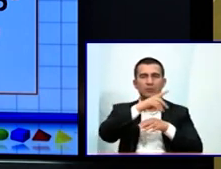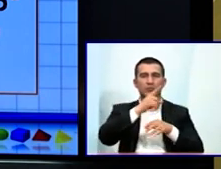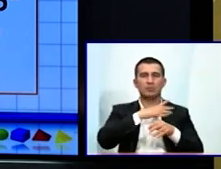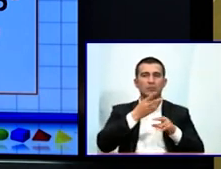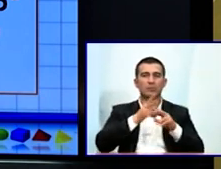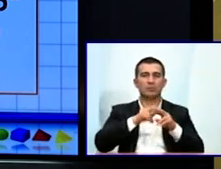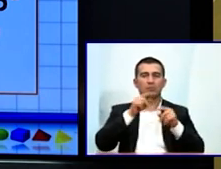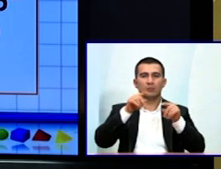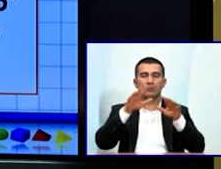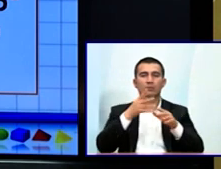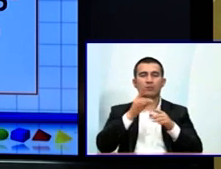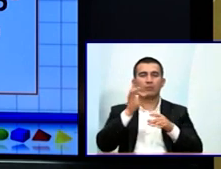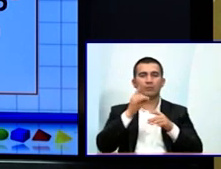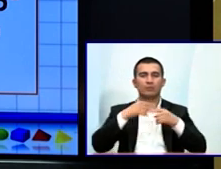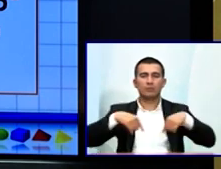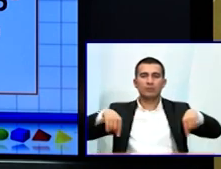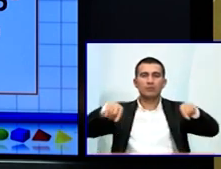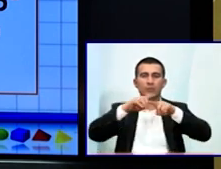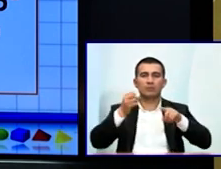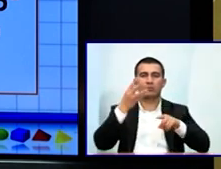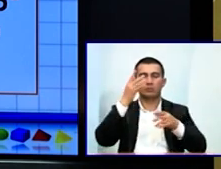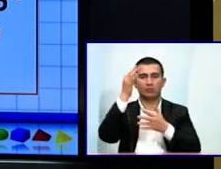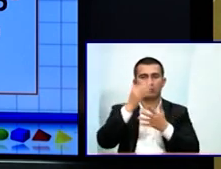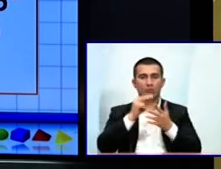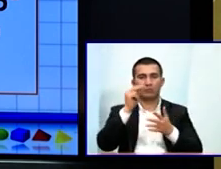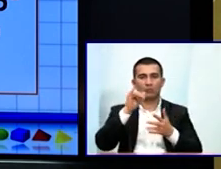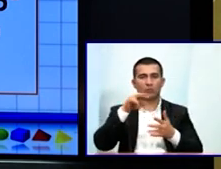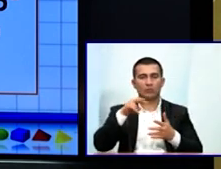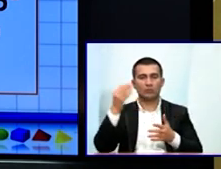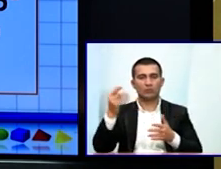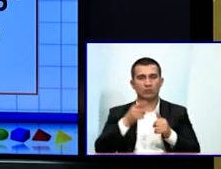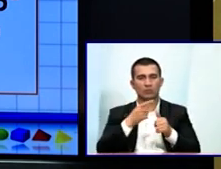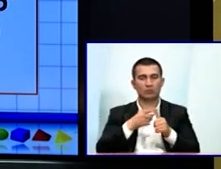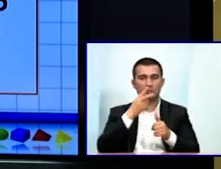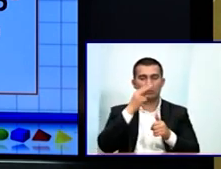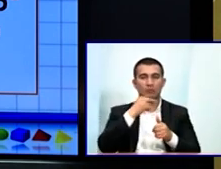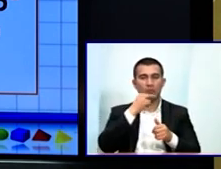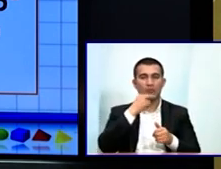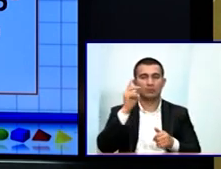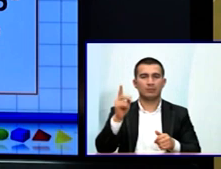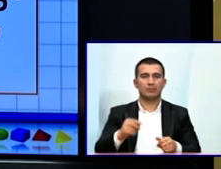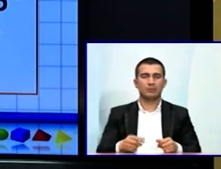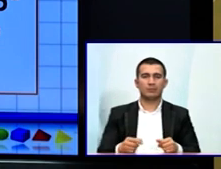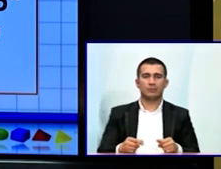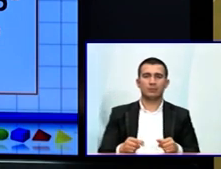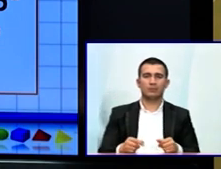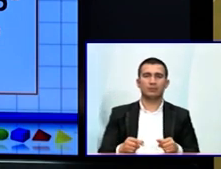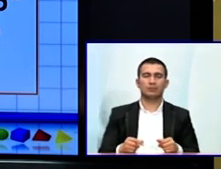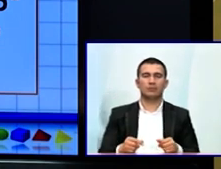bo'ladi 57.6 gradus. Demak, cho'llarimiz 57.6 gradusli burchakni hosil